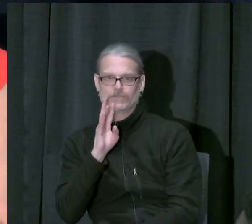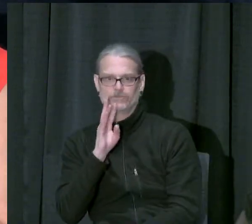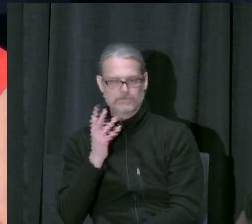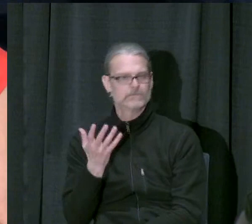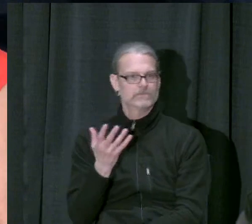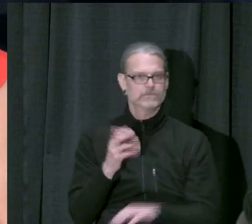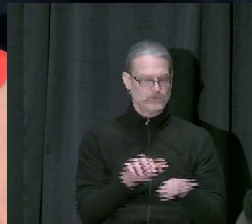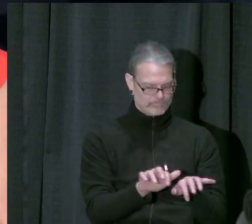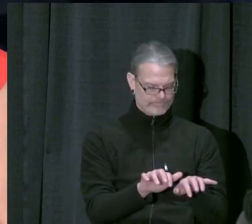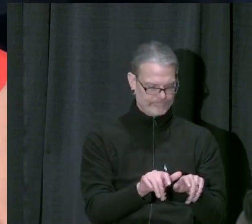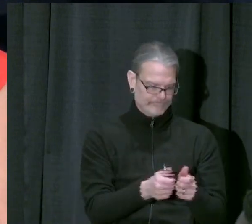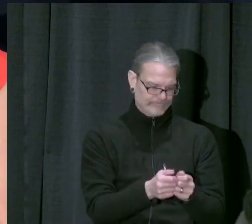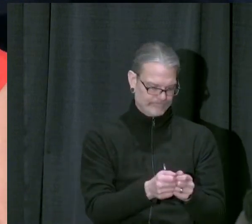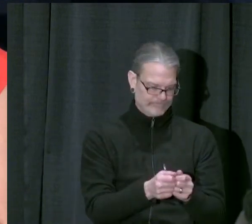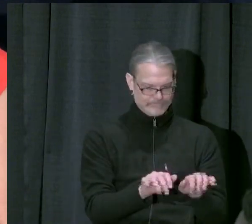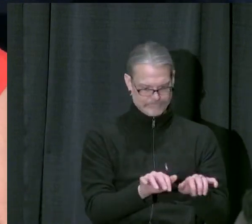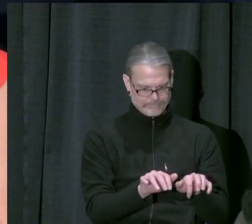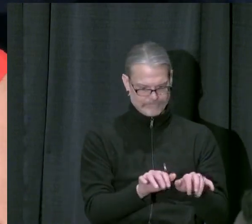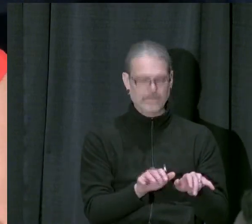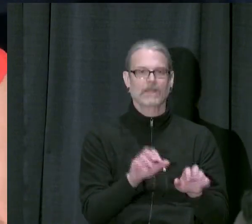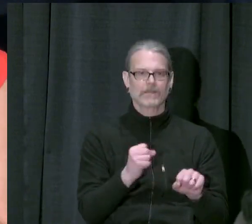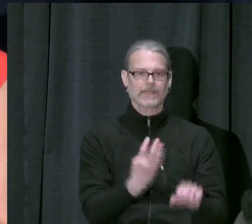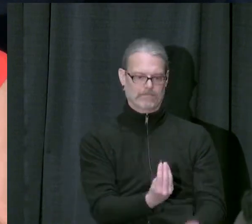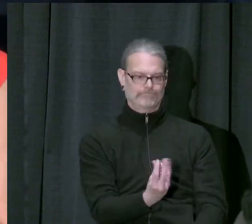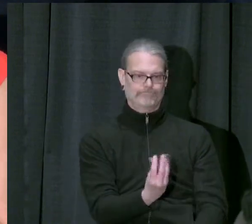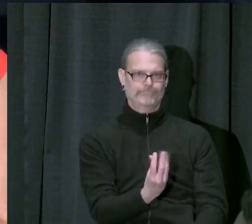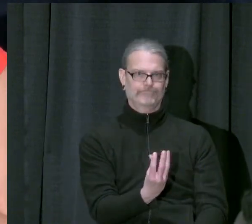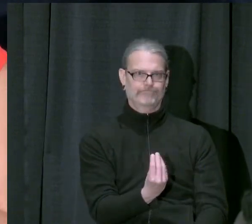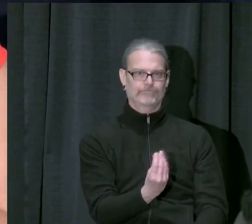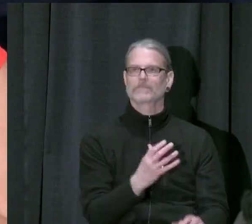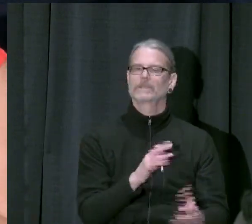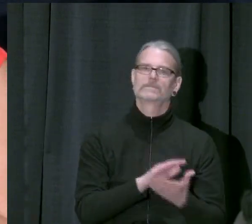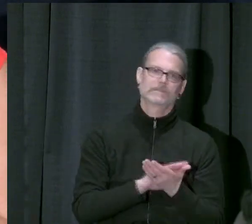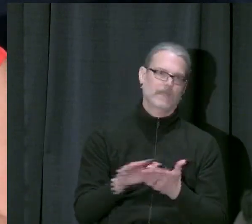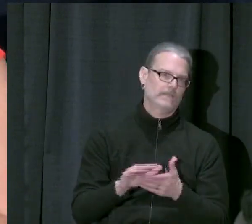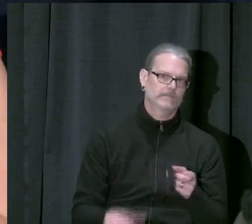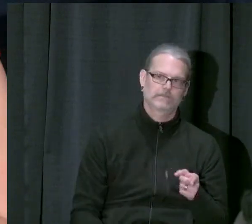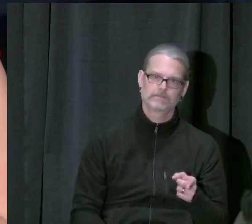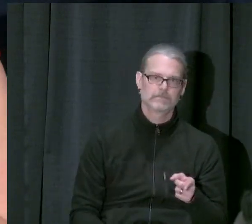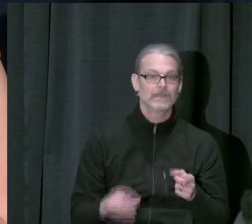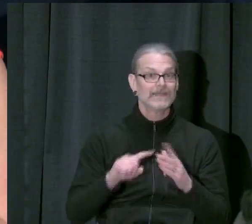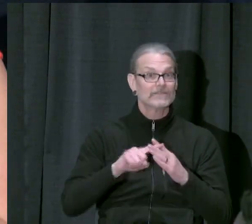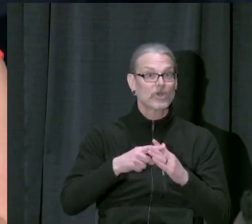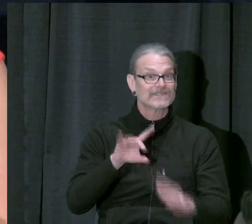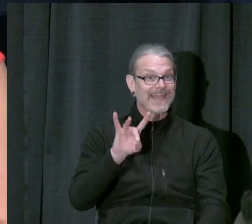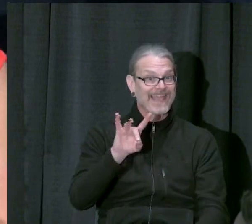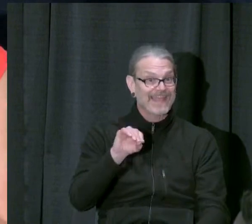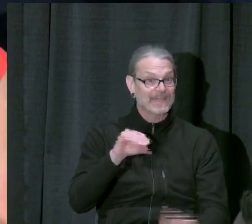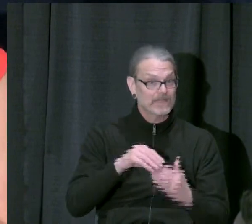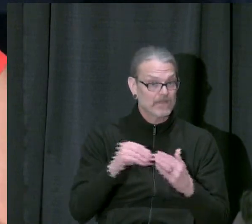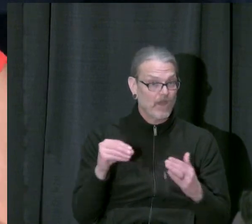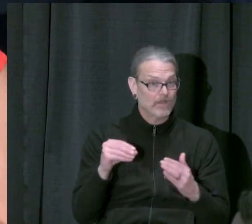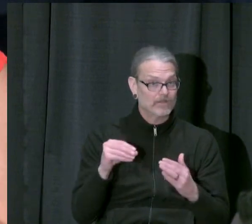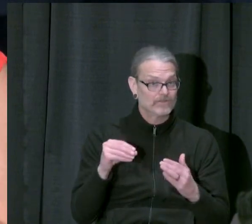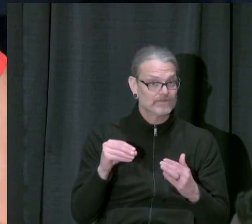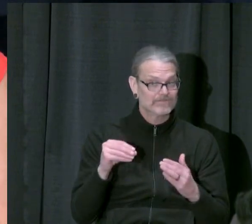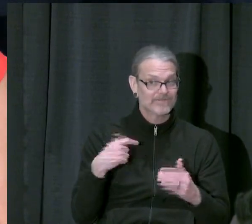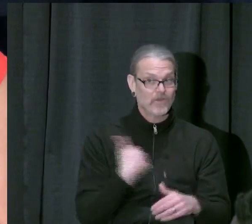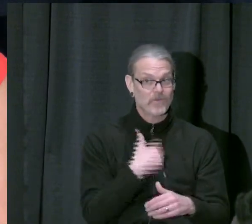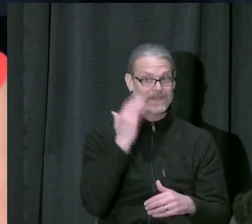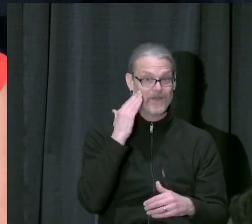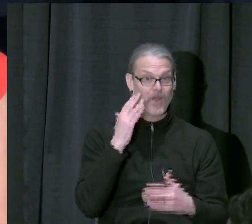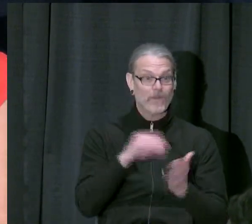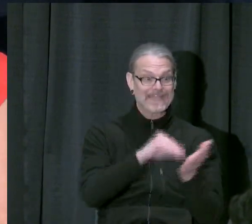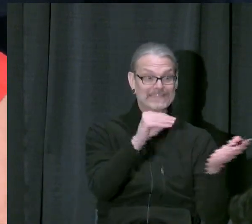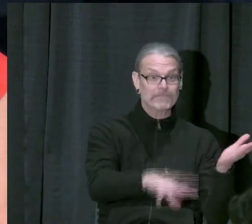aloud. And so it's very exciting to be able to do that on a device that starts at $80, because as we all know here, expensive